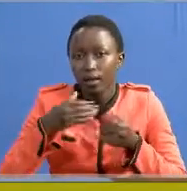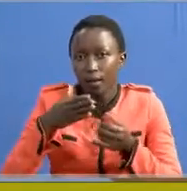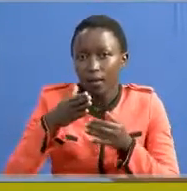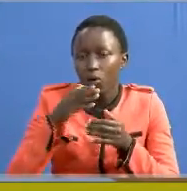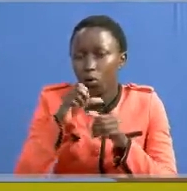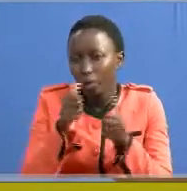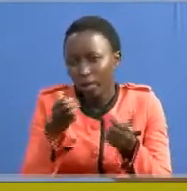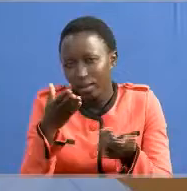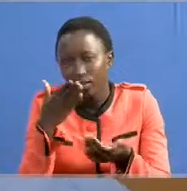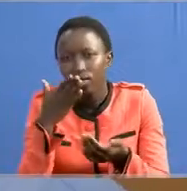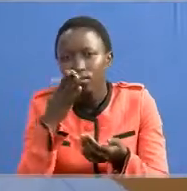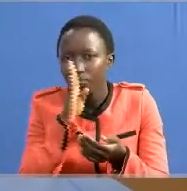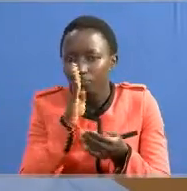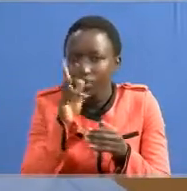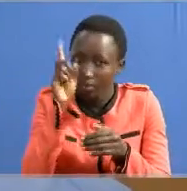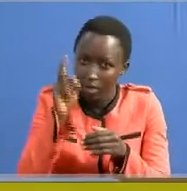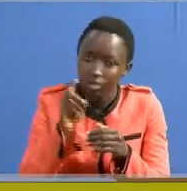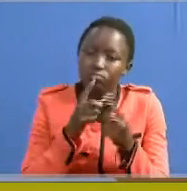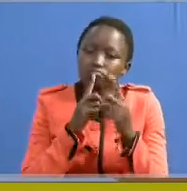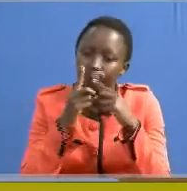And maybe I should reach out.